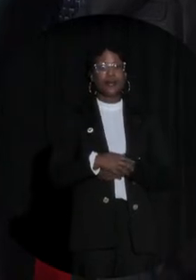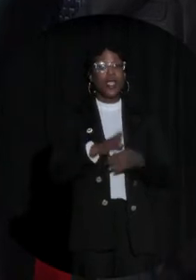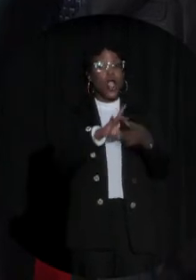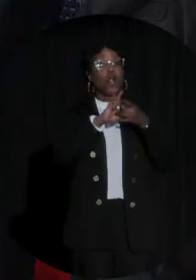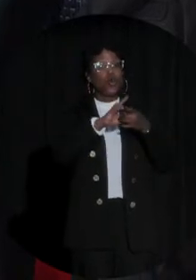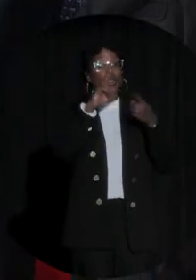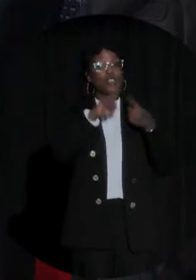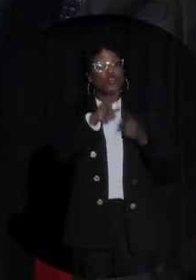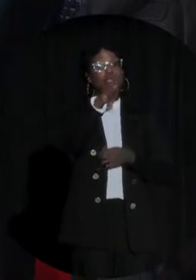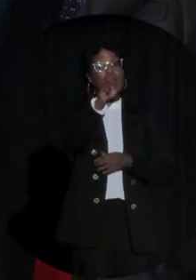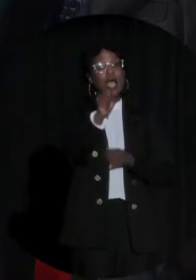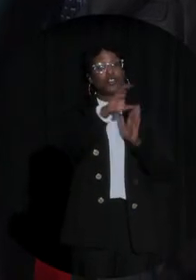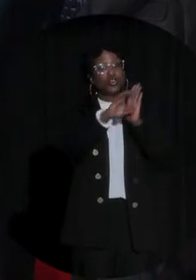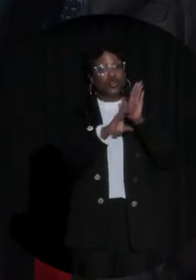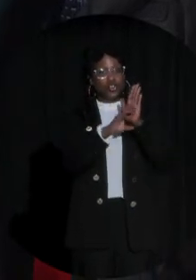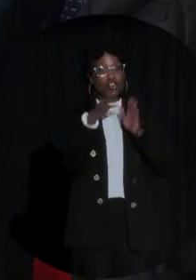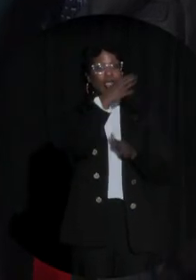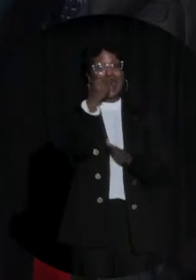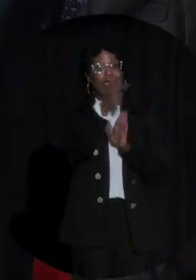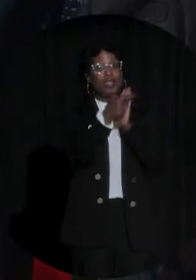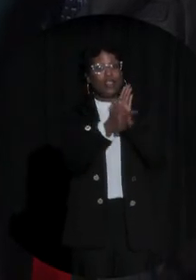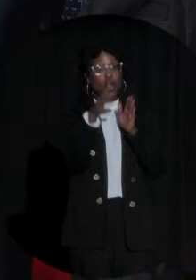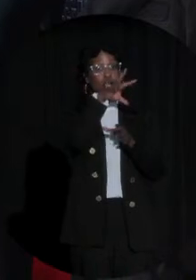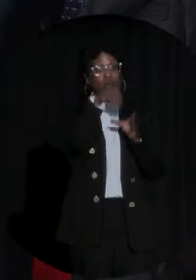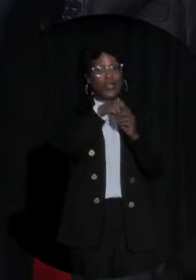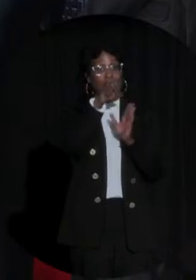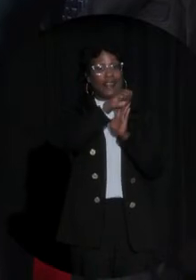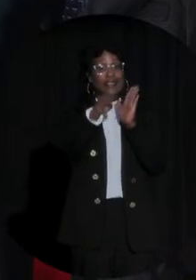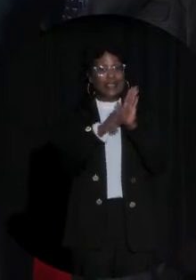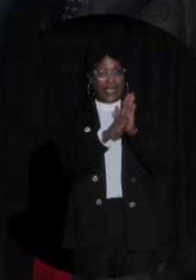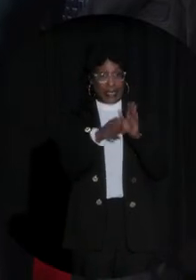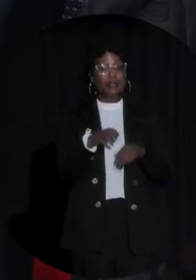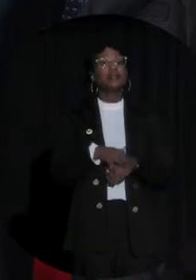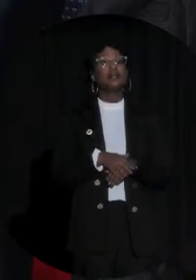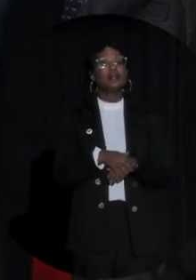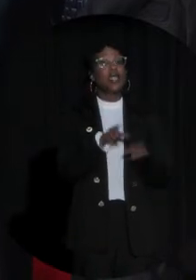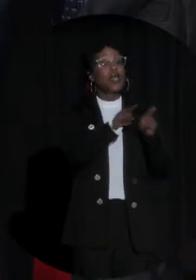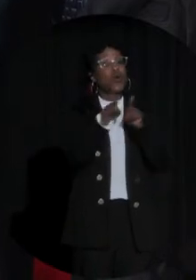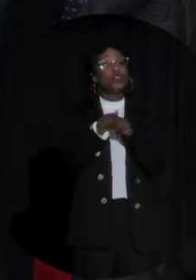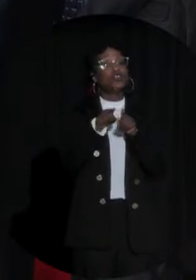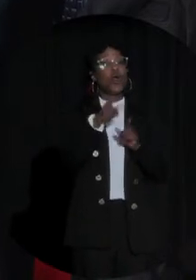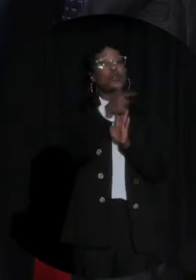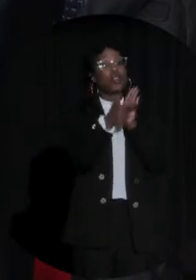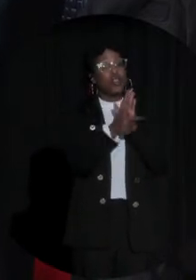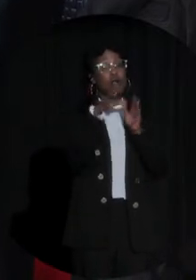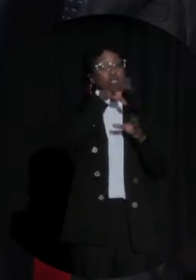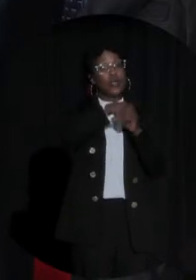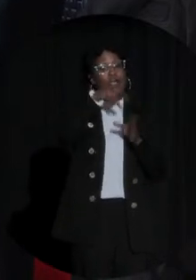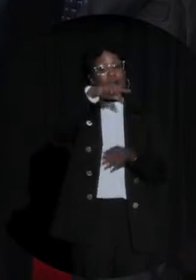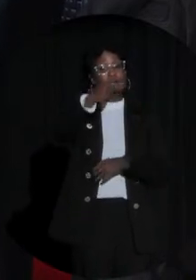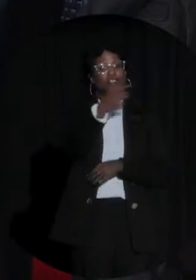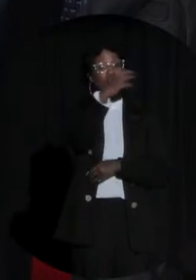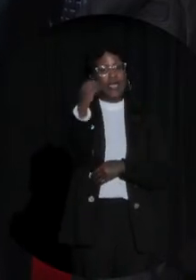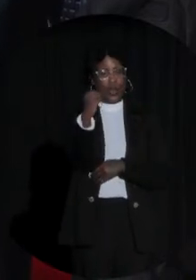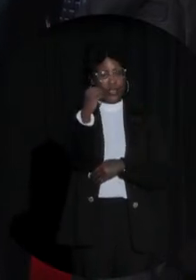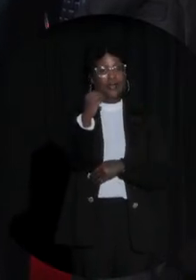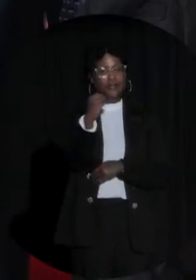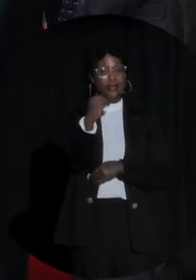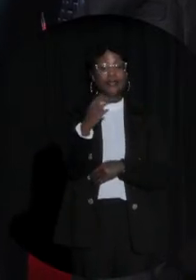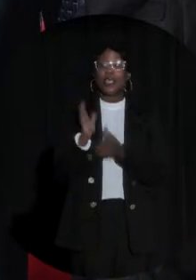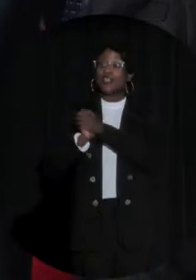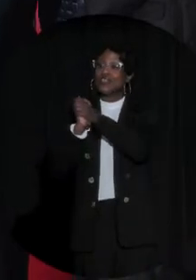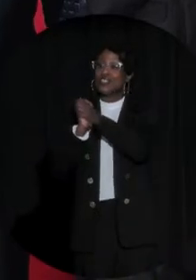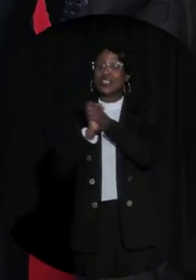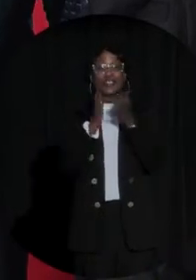this state. According to the Constitution and laws of this state. And the Charter and laws of Prince George's County. And the Charter and laws of Prince George's County. Congratulations. Thank